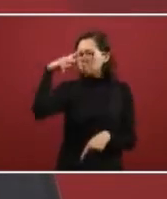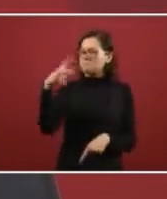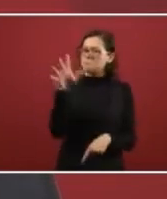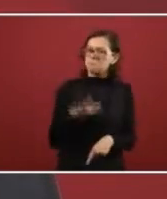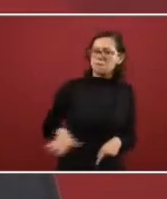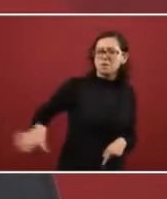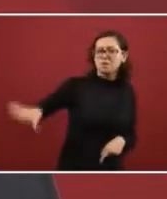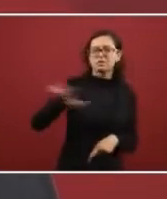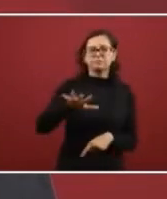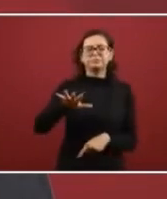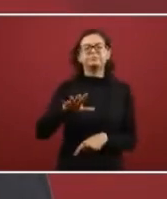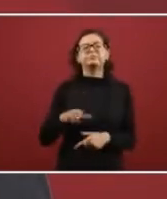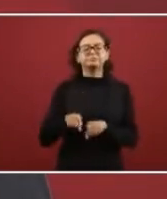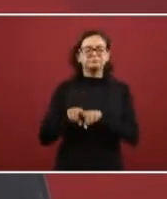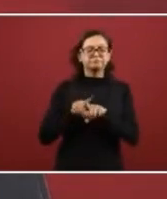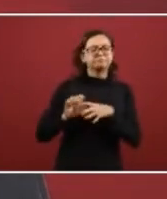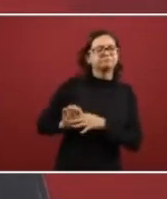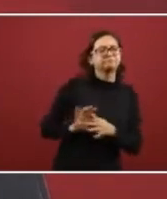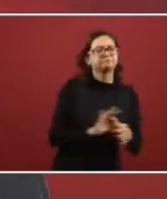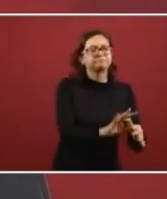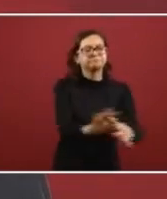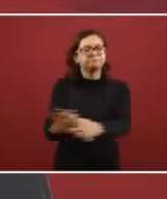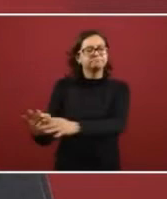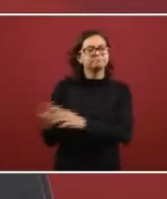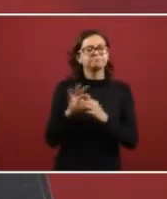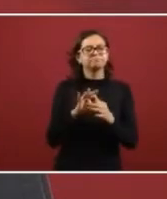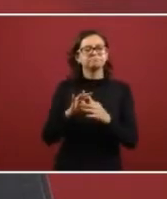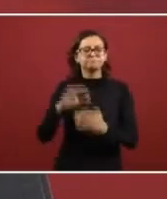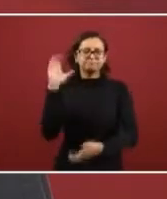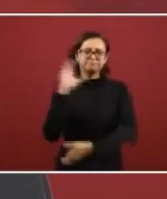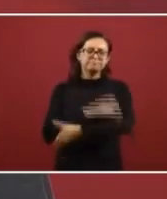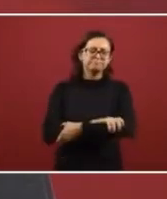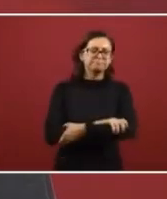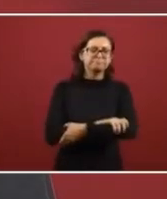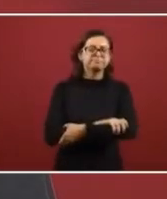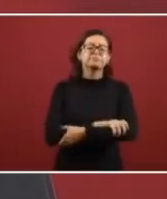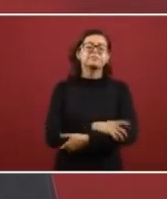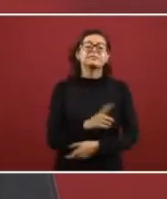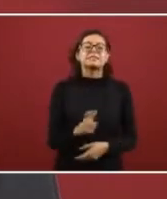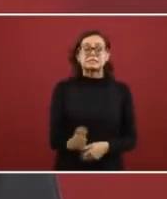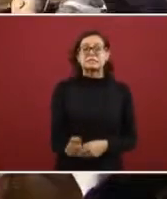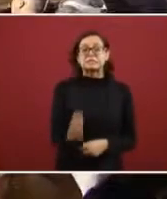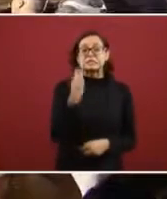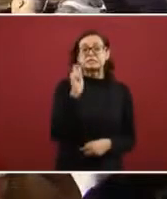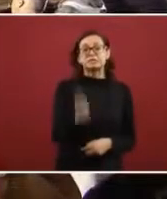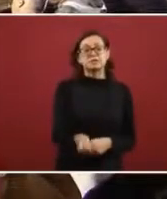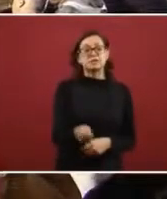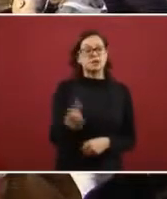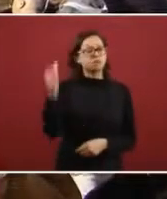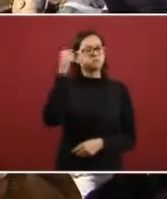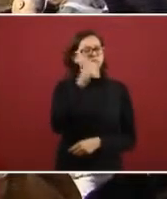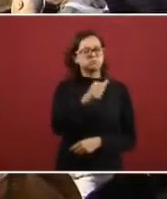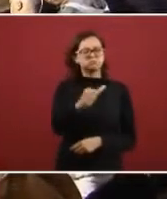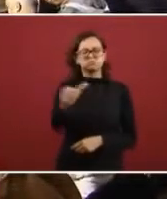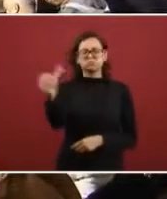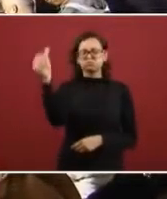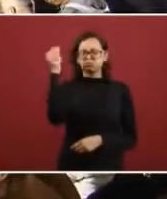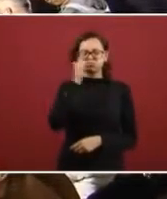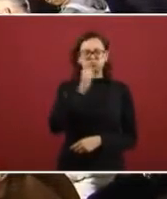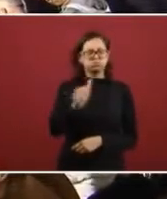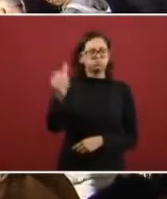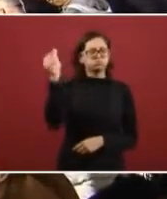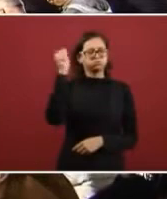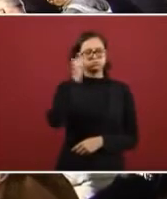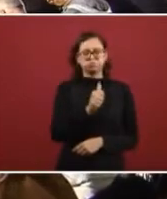that's fraternal and has solidarity, que siempre, that always son